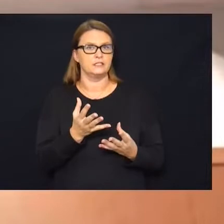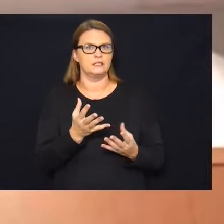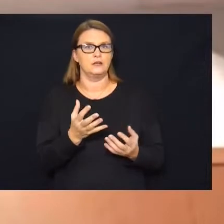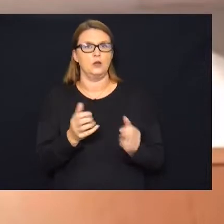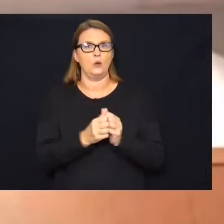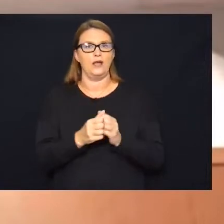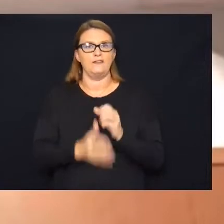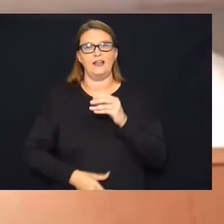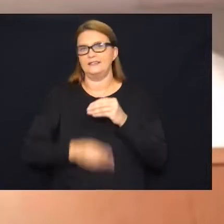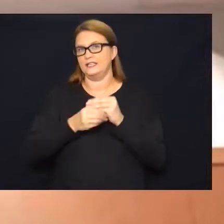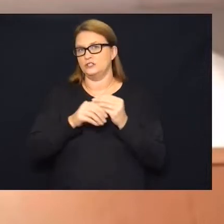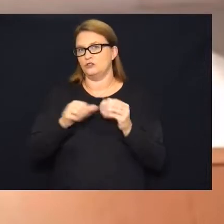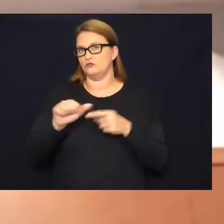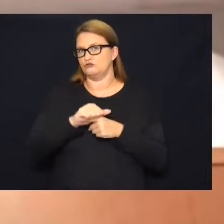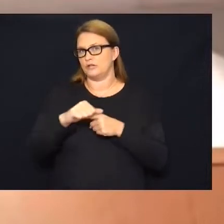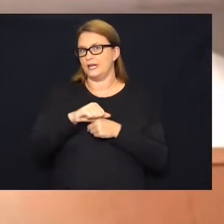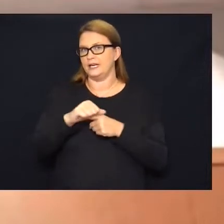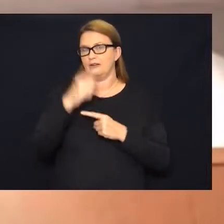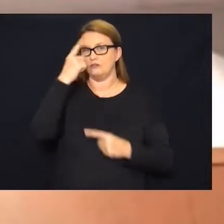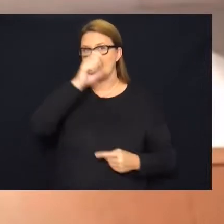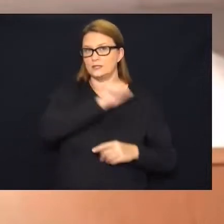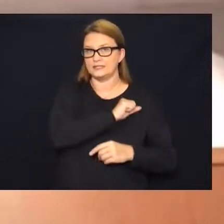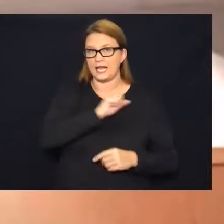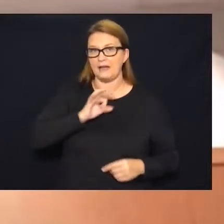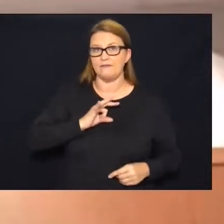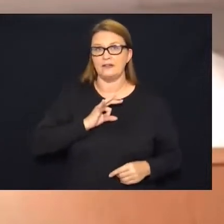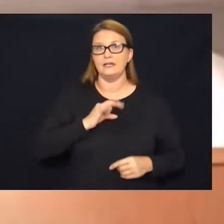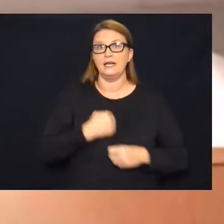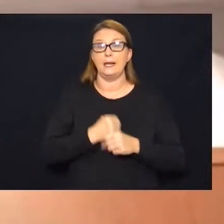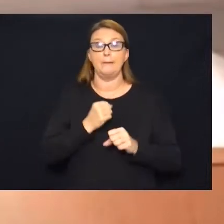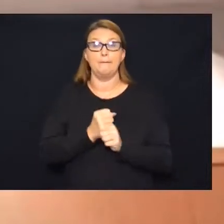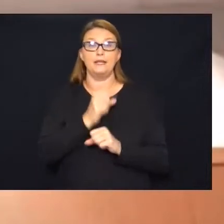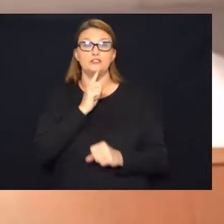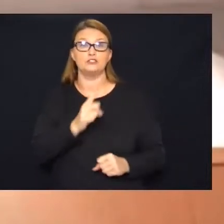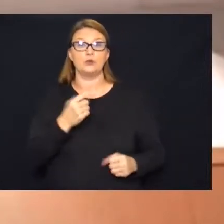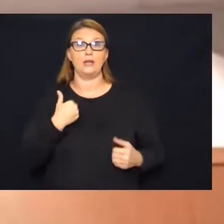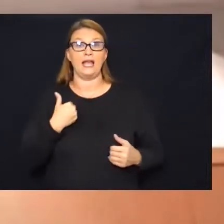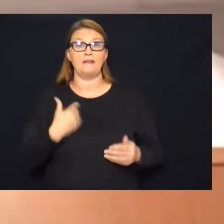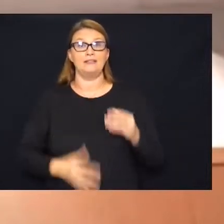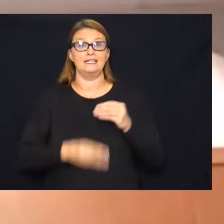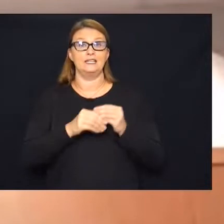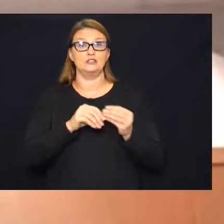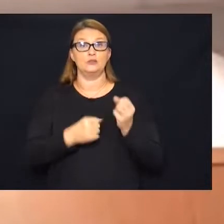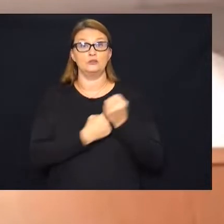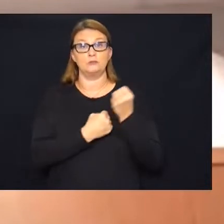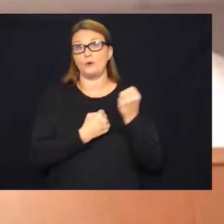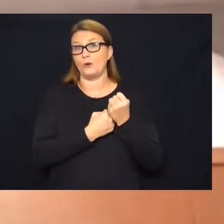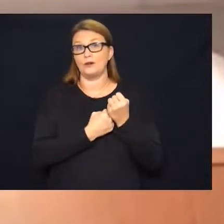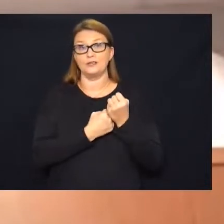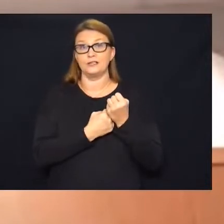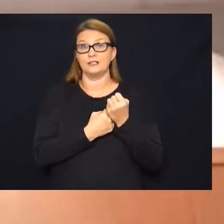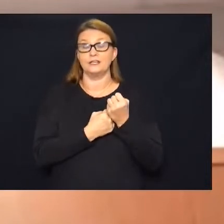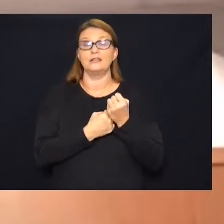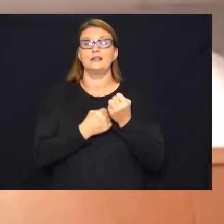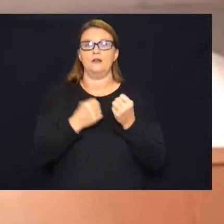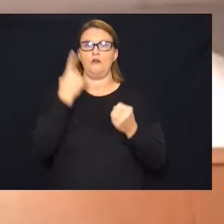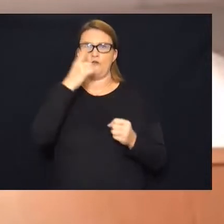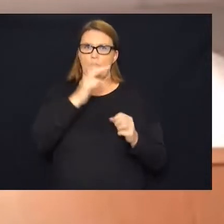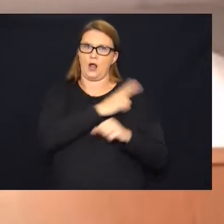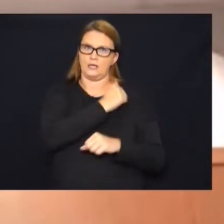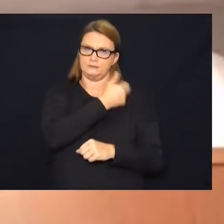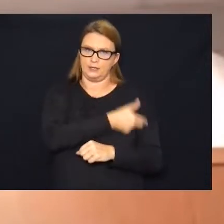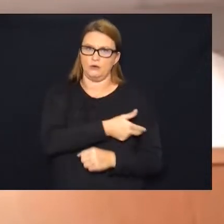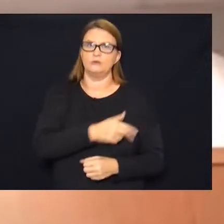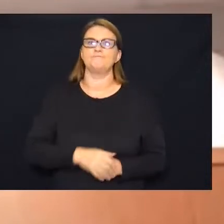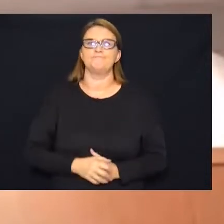additional training that we will do for staff to make sure we have additional support as surges come in our hospitals.